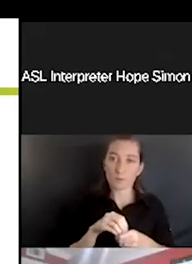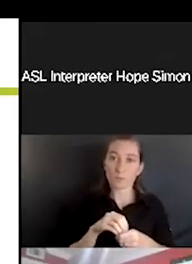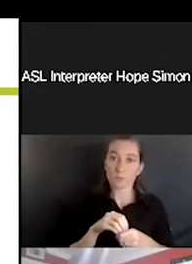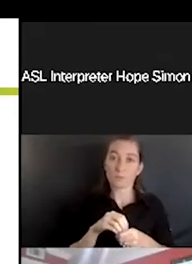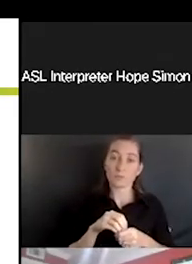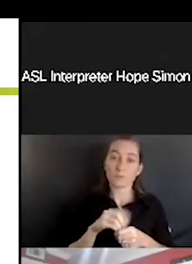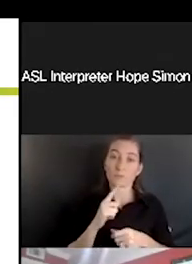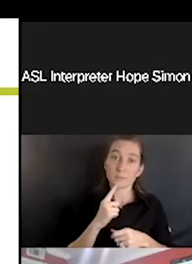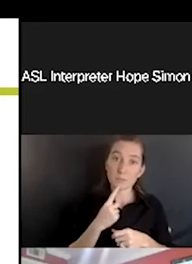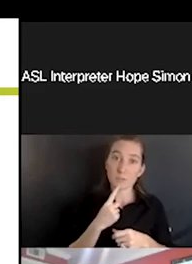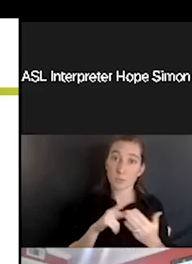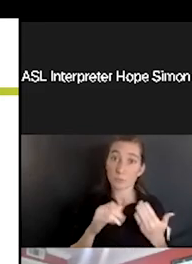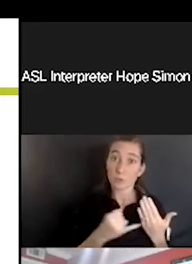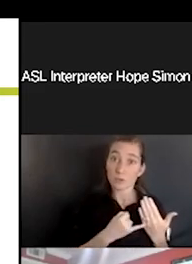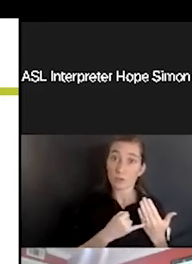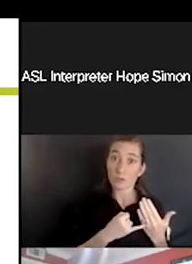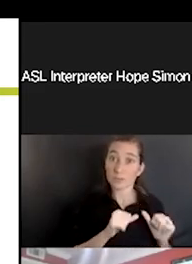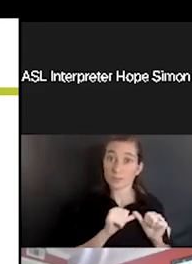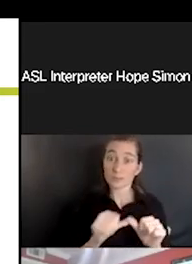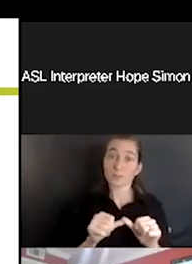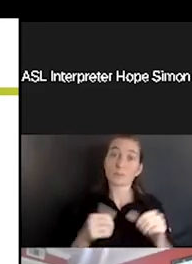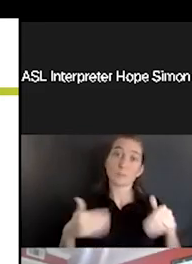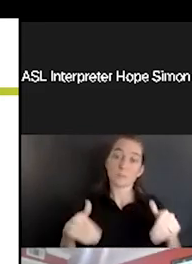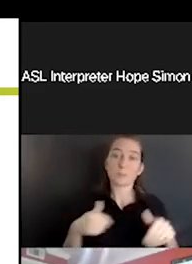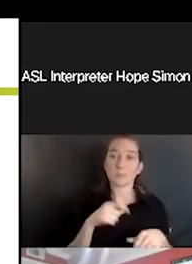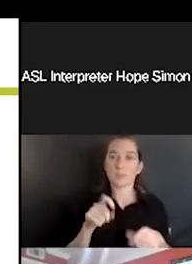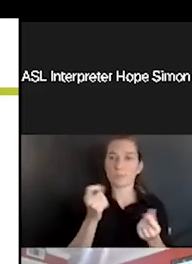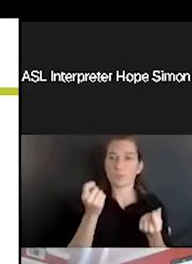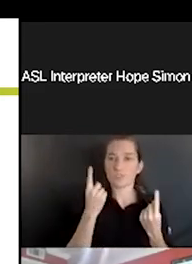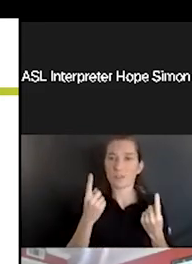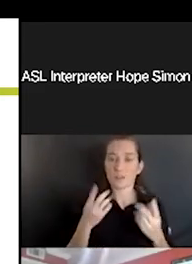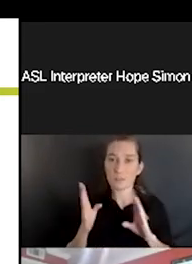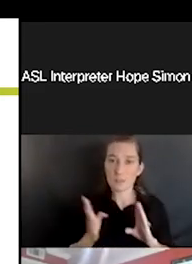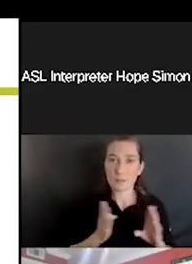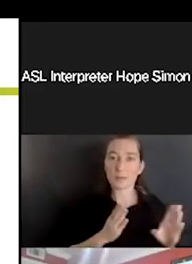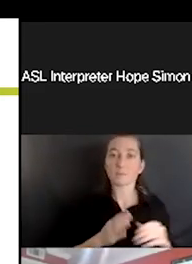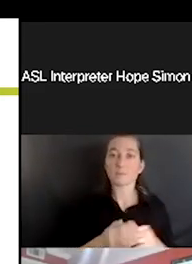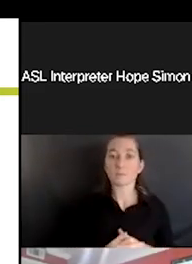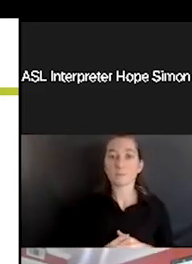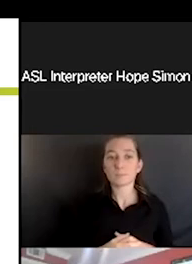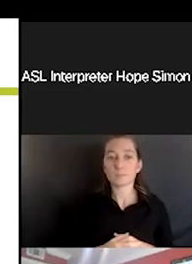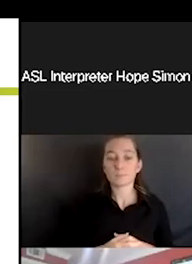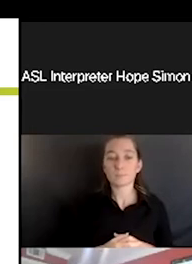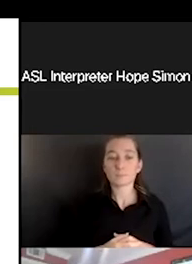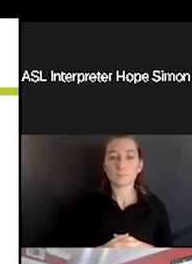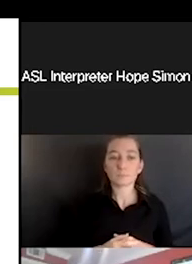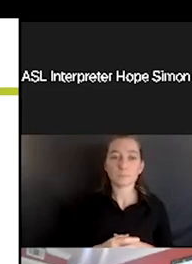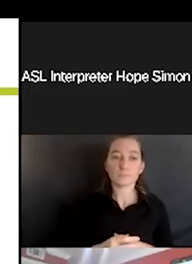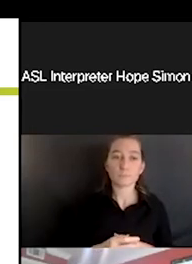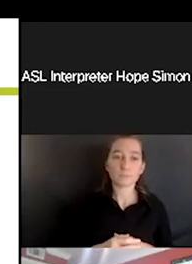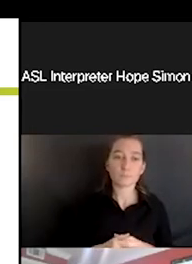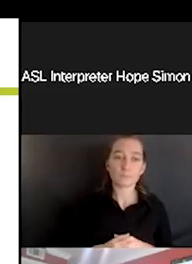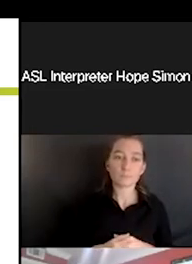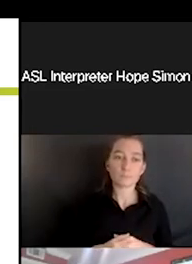trying to target, one of the reasons that they are doing the least amount of strengthening as possible is because